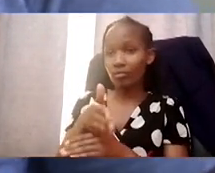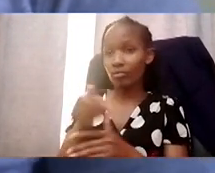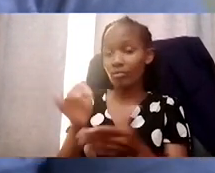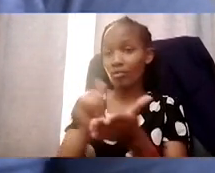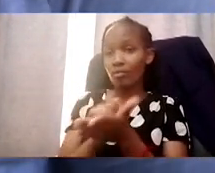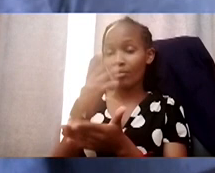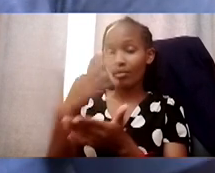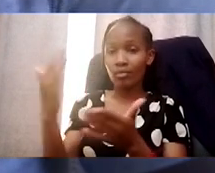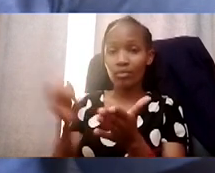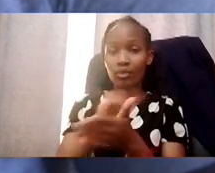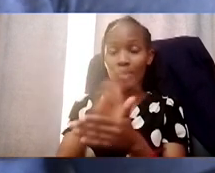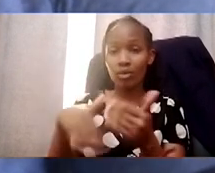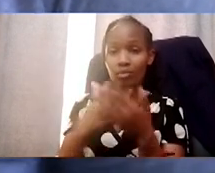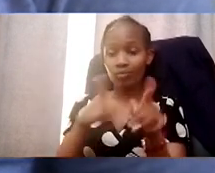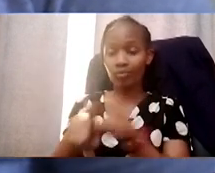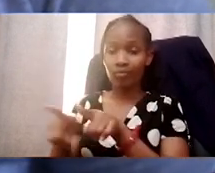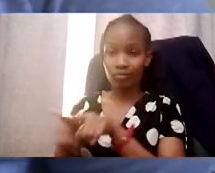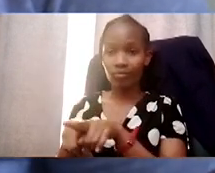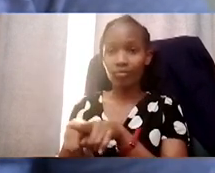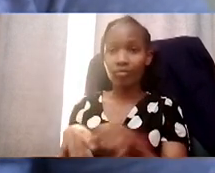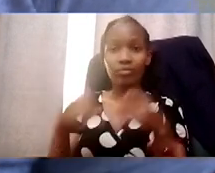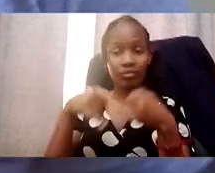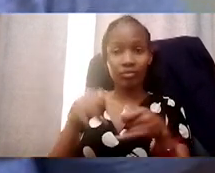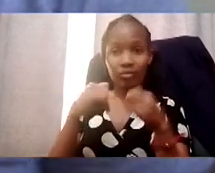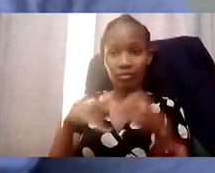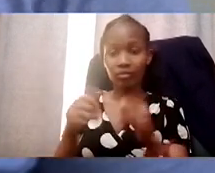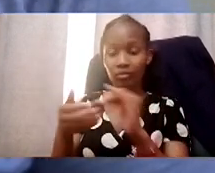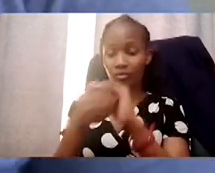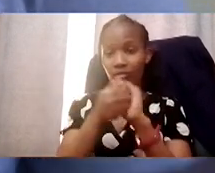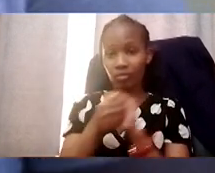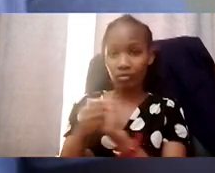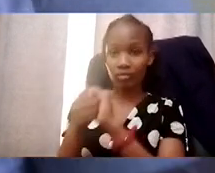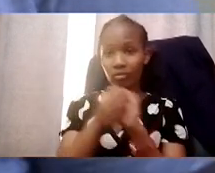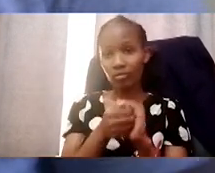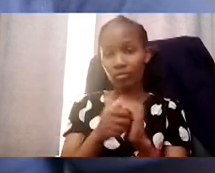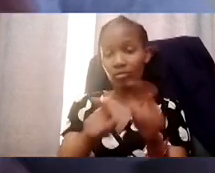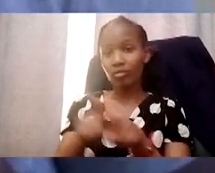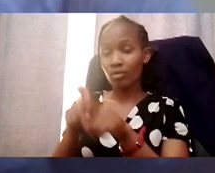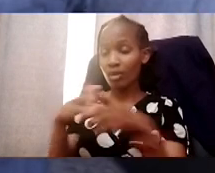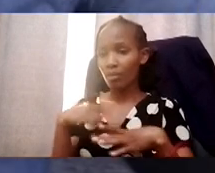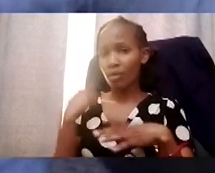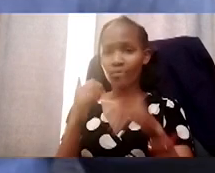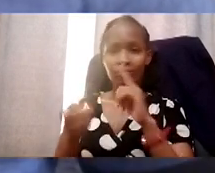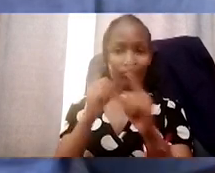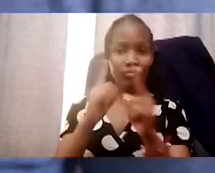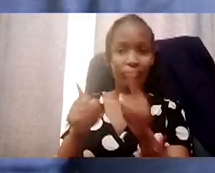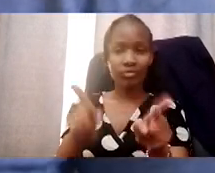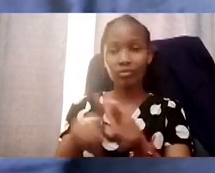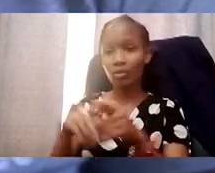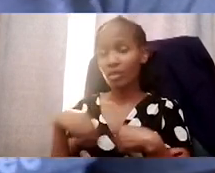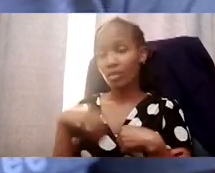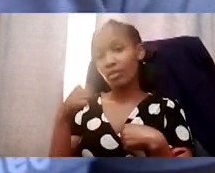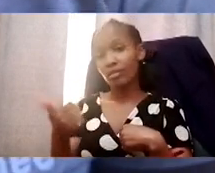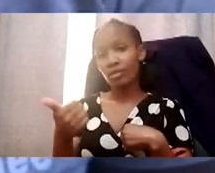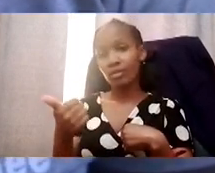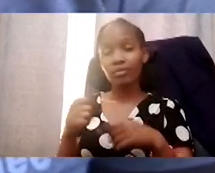are also trying to engage our athletes, even those who are running. That after this, you have also another career. Why not to